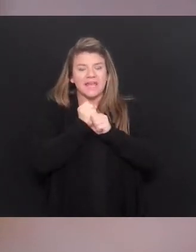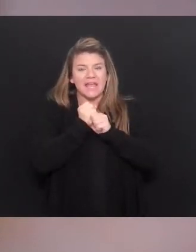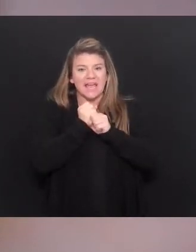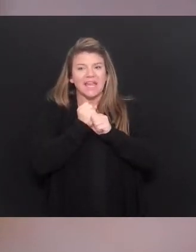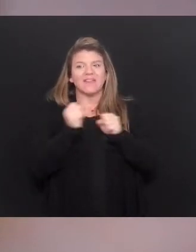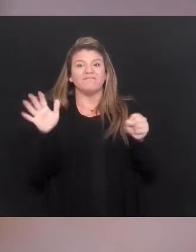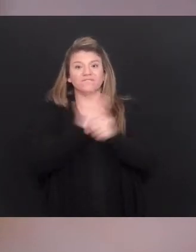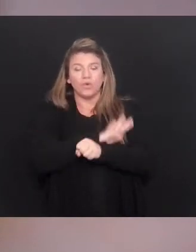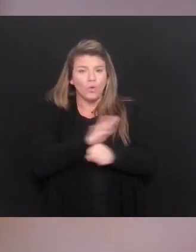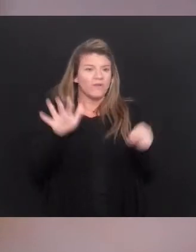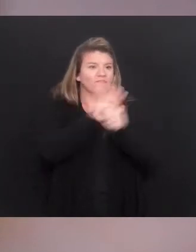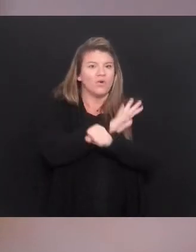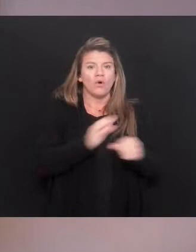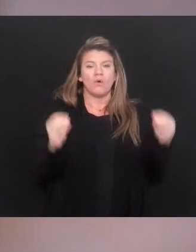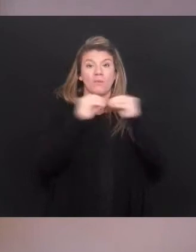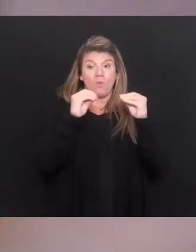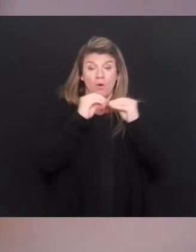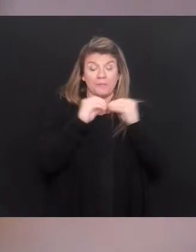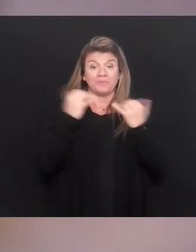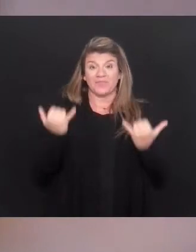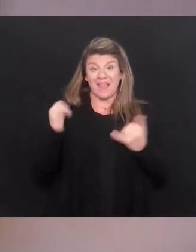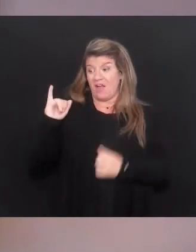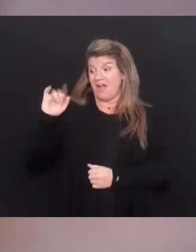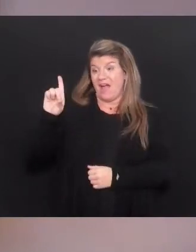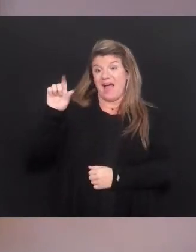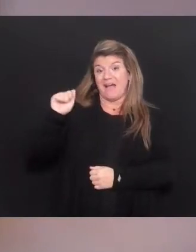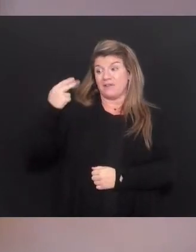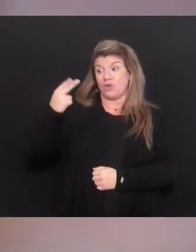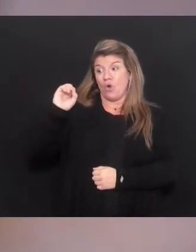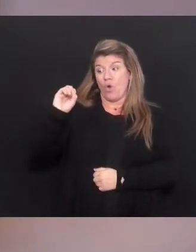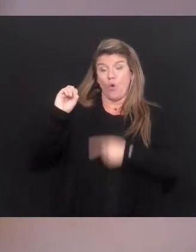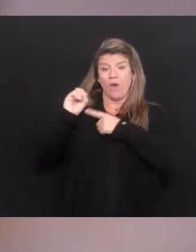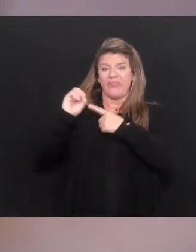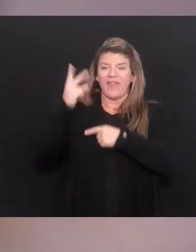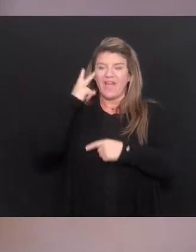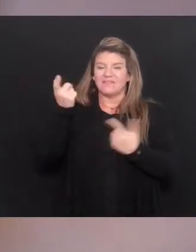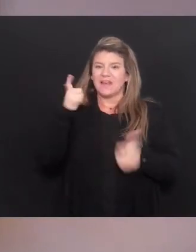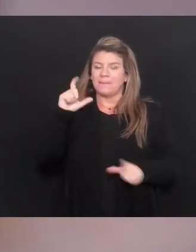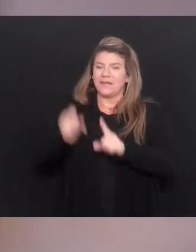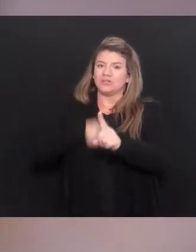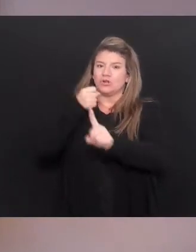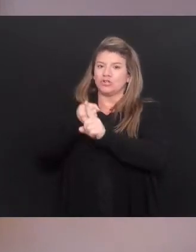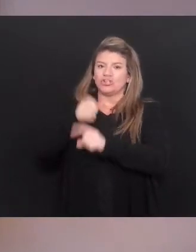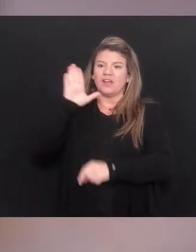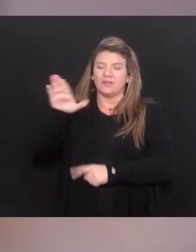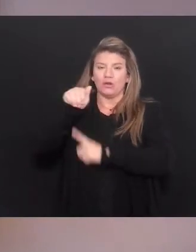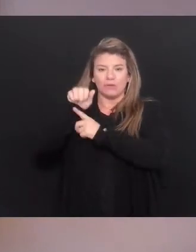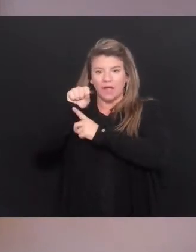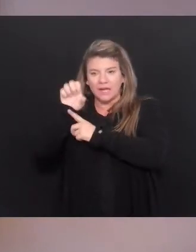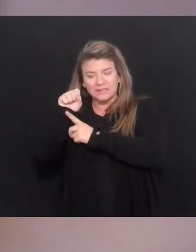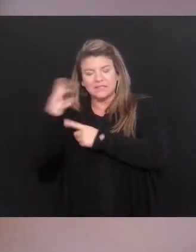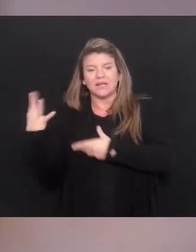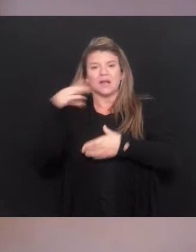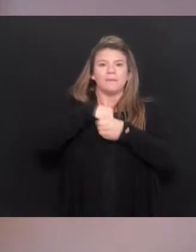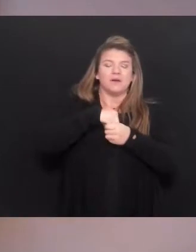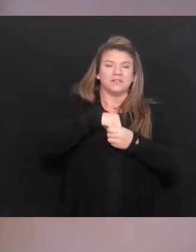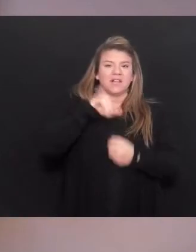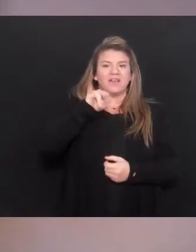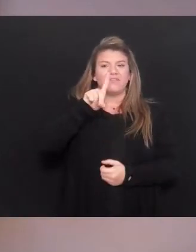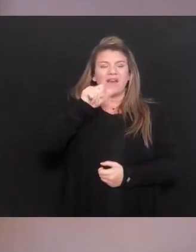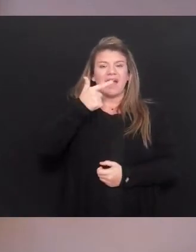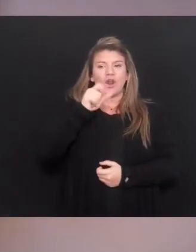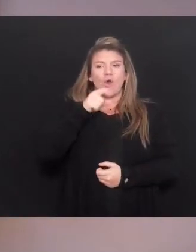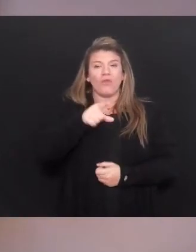full. In the state of Idaho, that's also seen a great surge in their cases. In parts of Idaho, they have begun